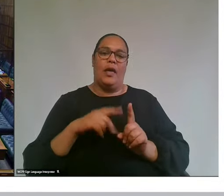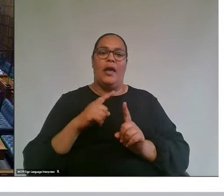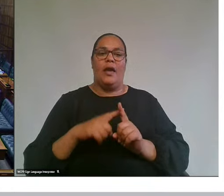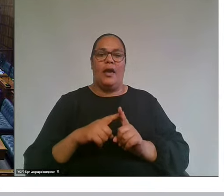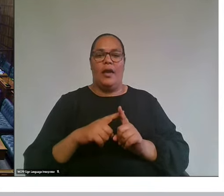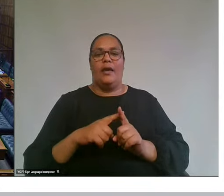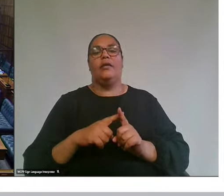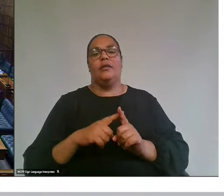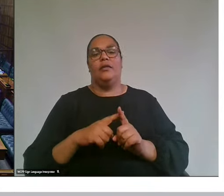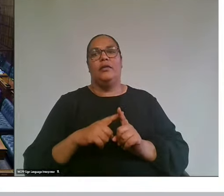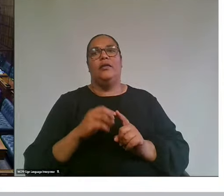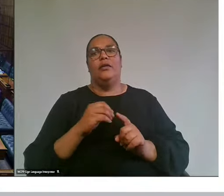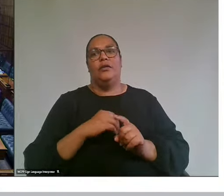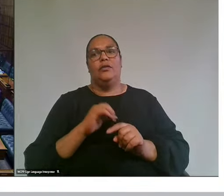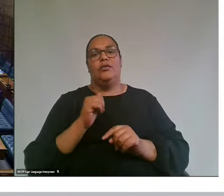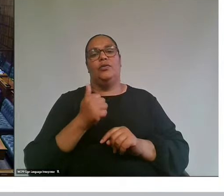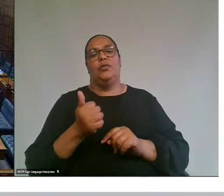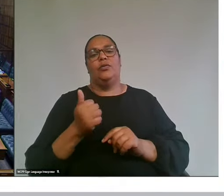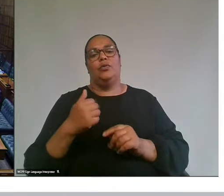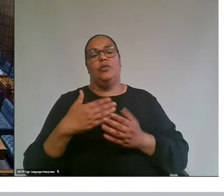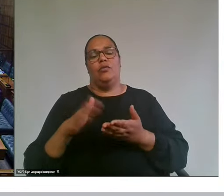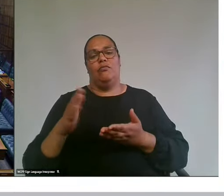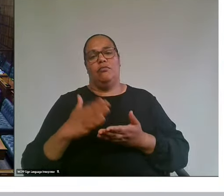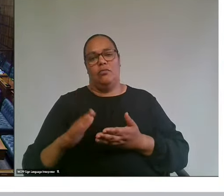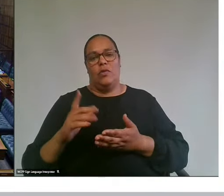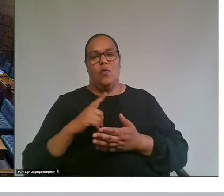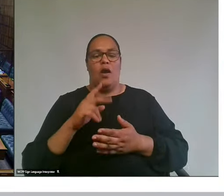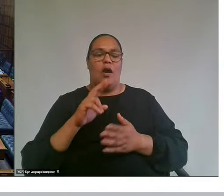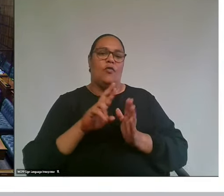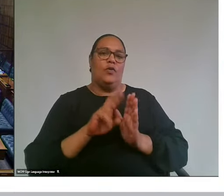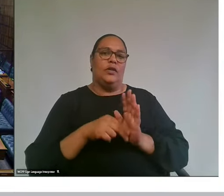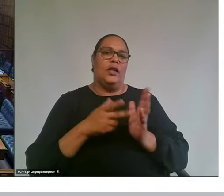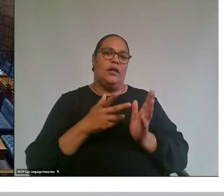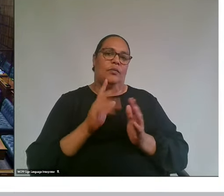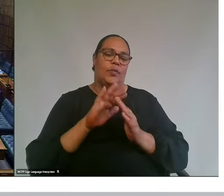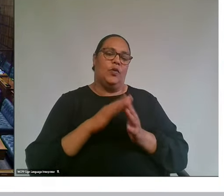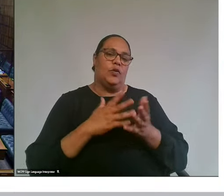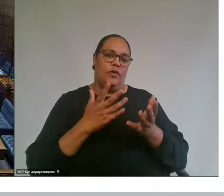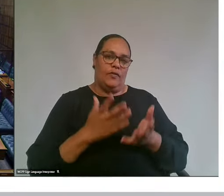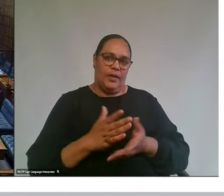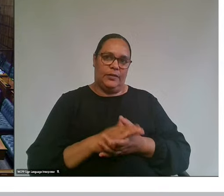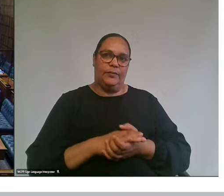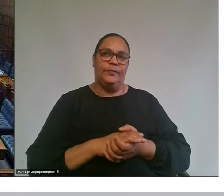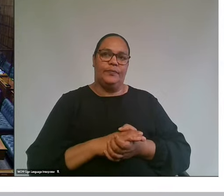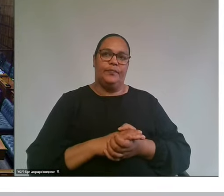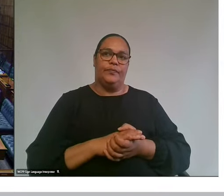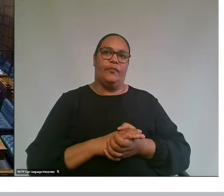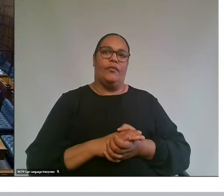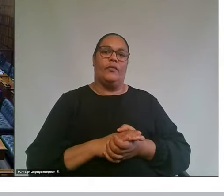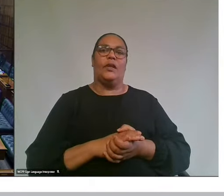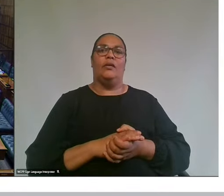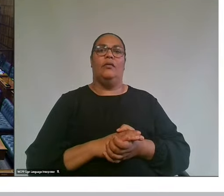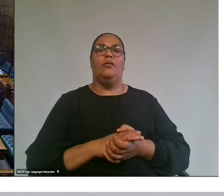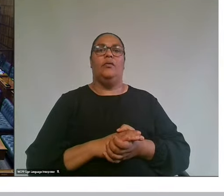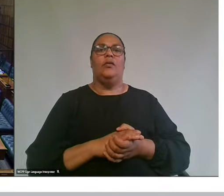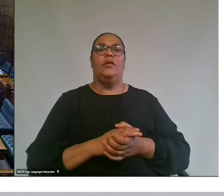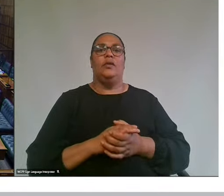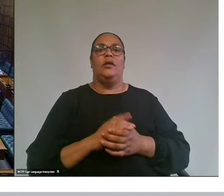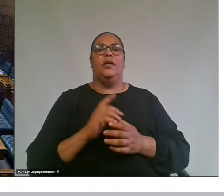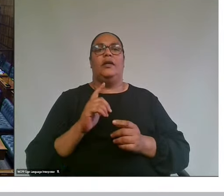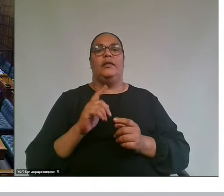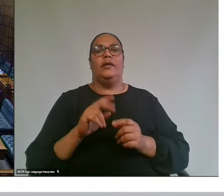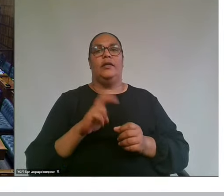were were dismissed um as a result of that um and uh